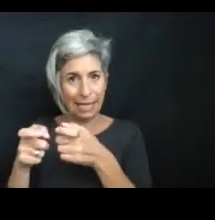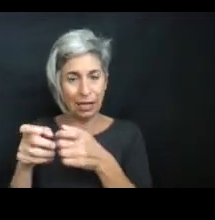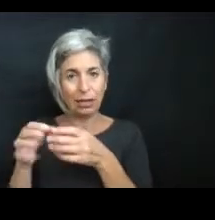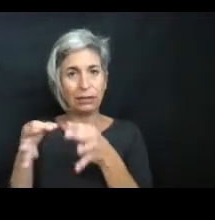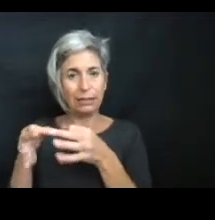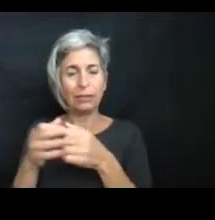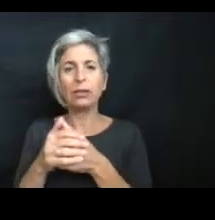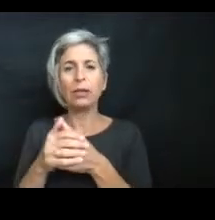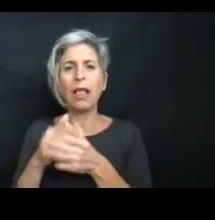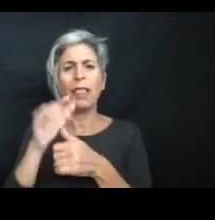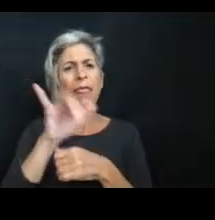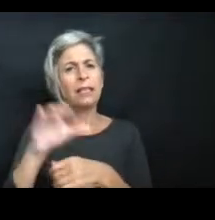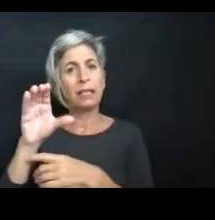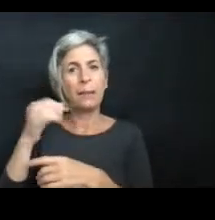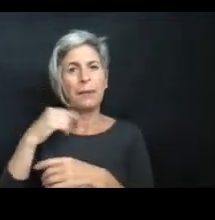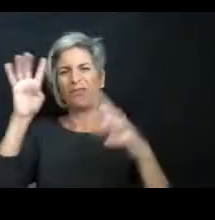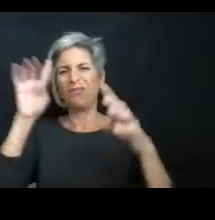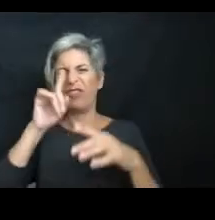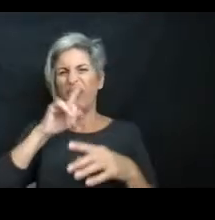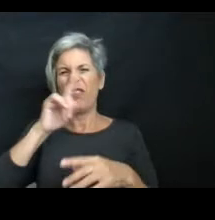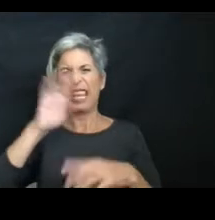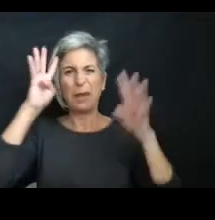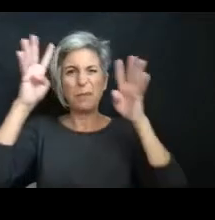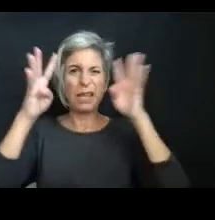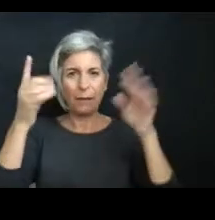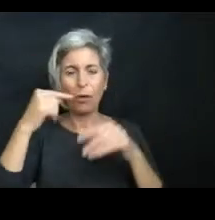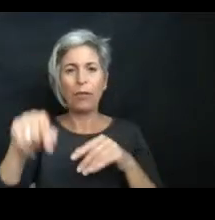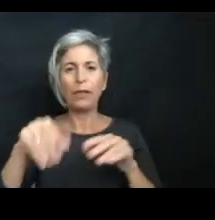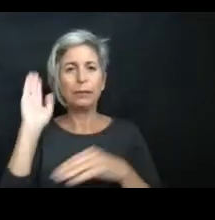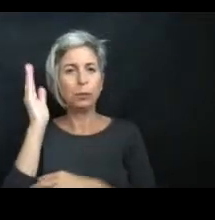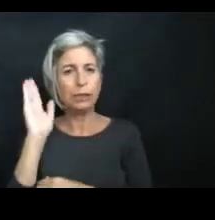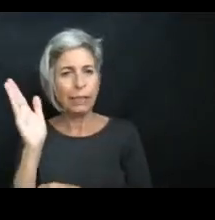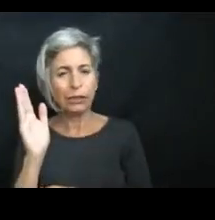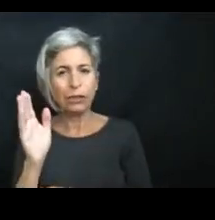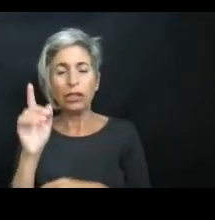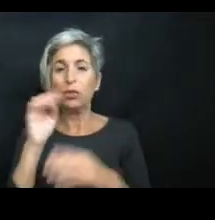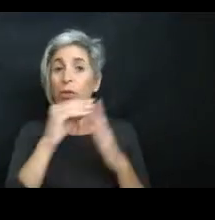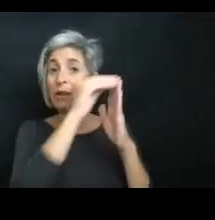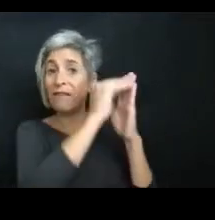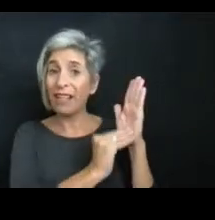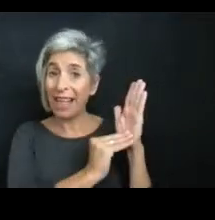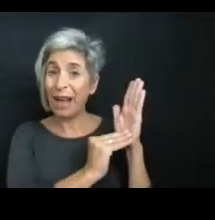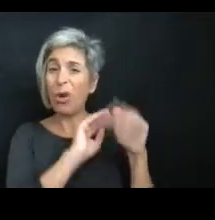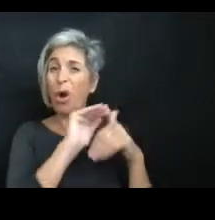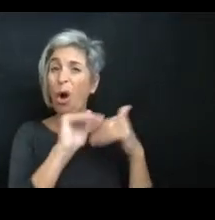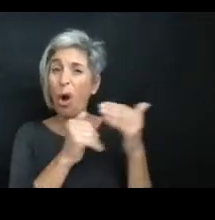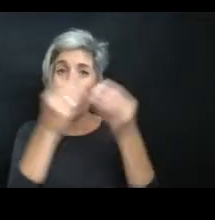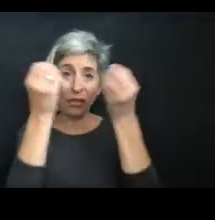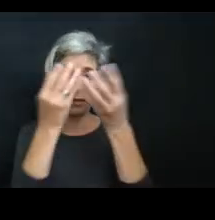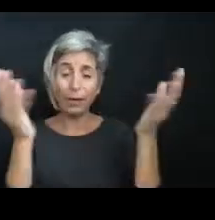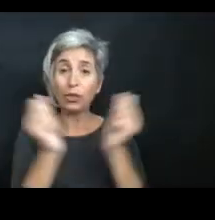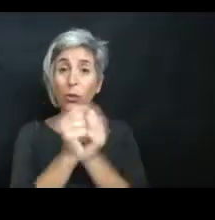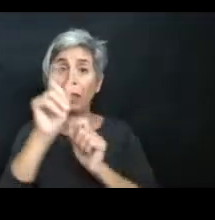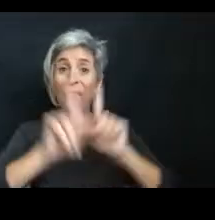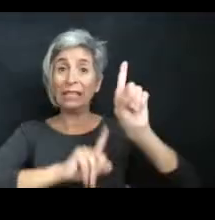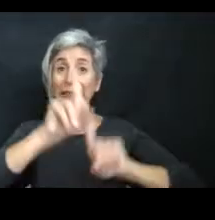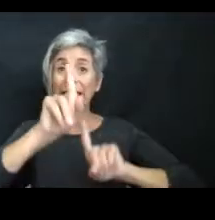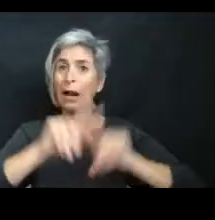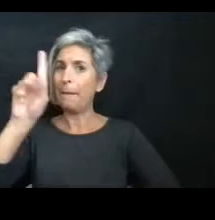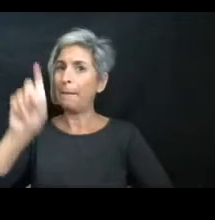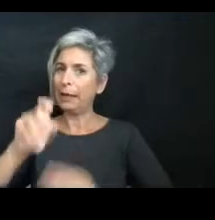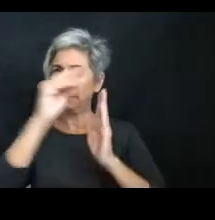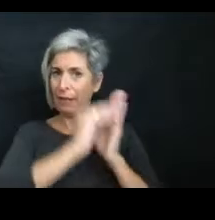is a company that I have made up for the purposes of this presentation. So you have to fill out all the information with the stars next to it.